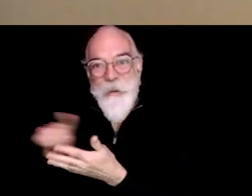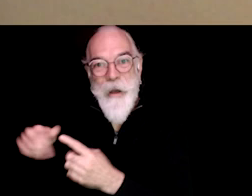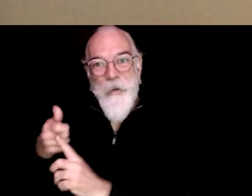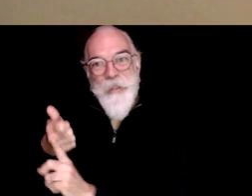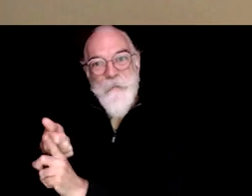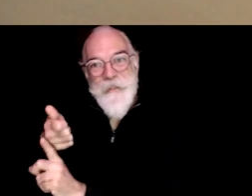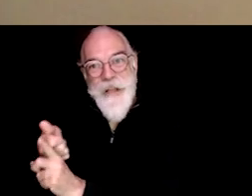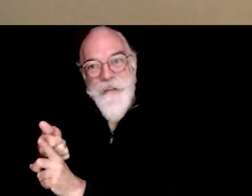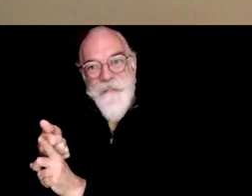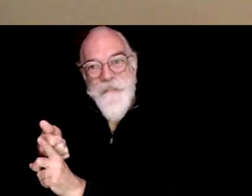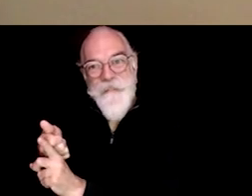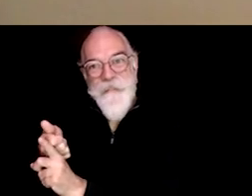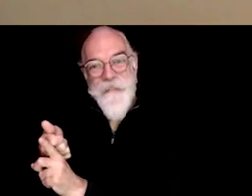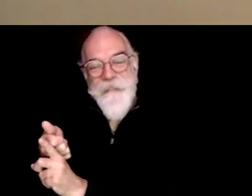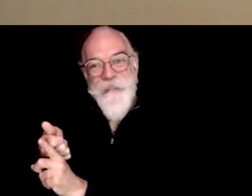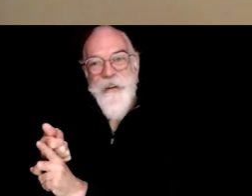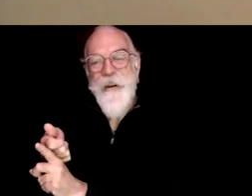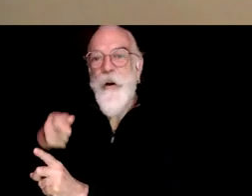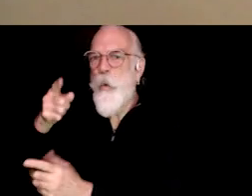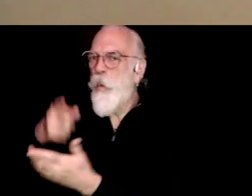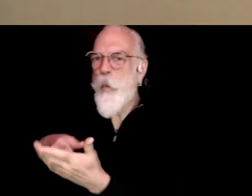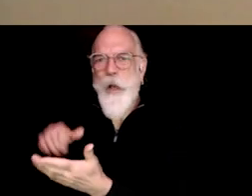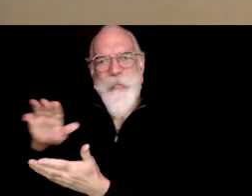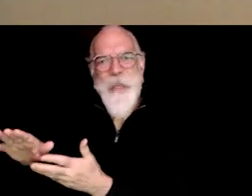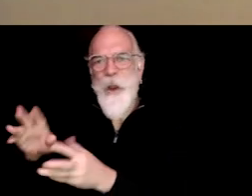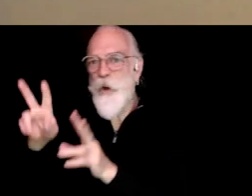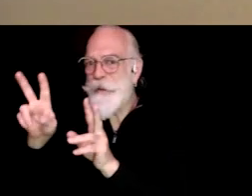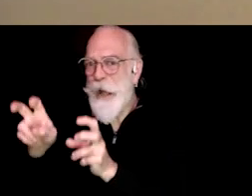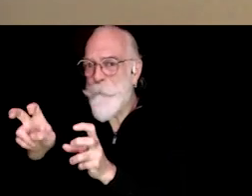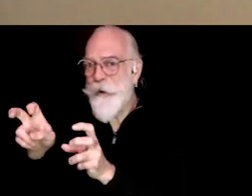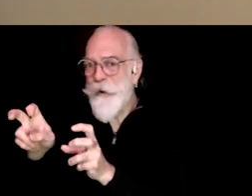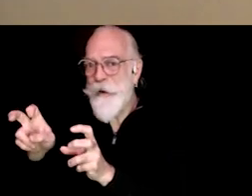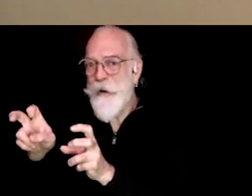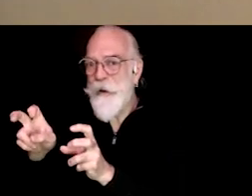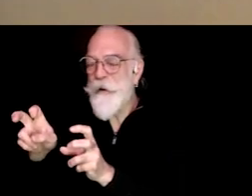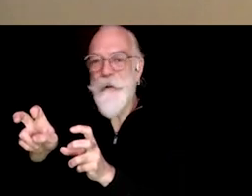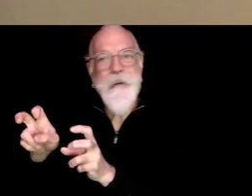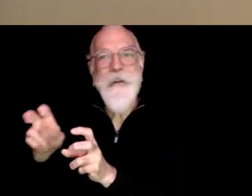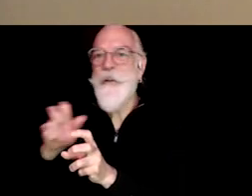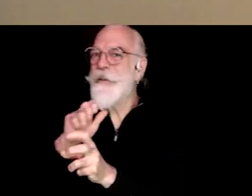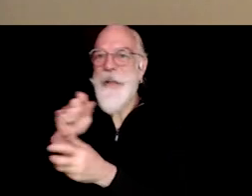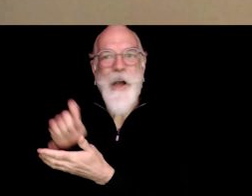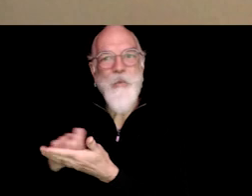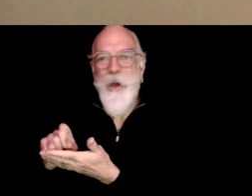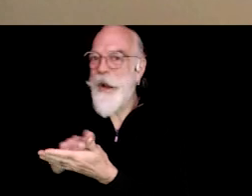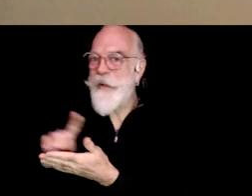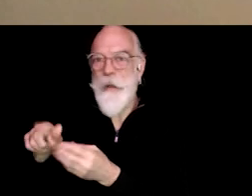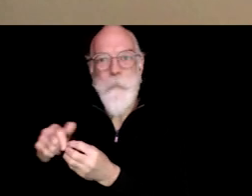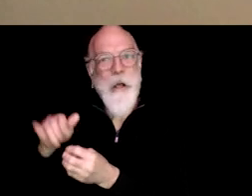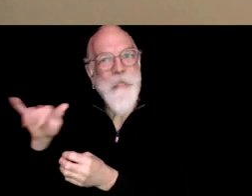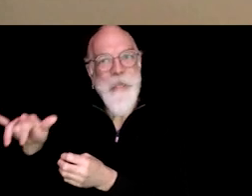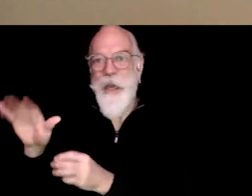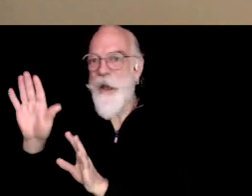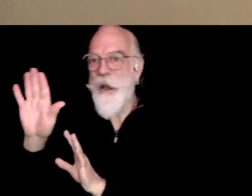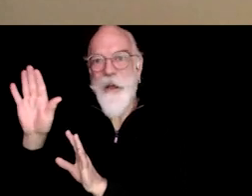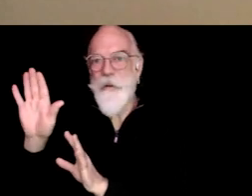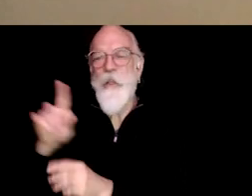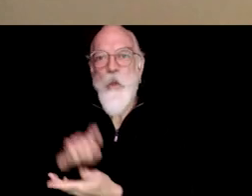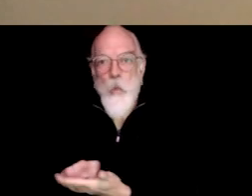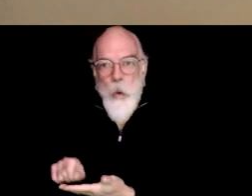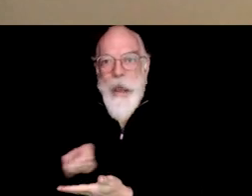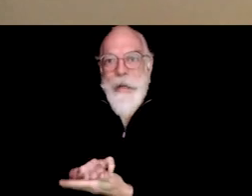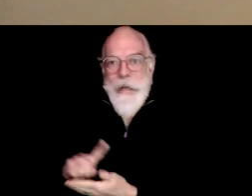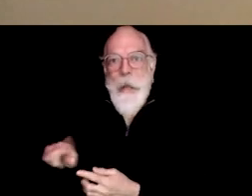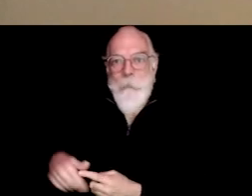them, not about the topic they're writing of their writing. They're really writing about their